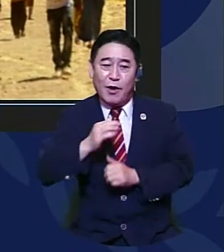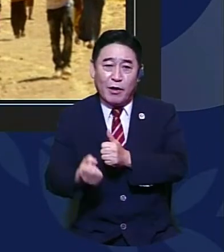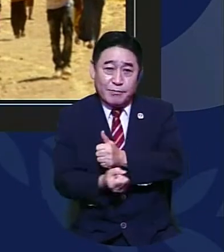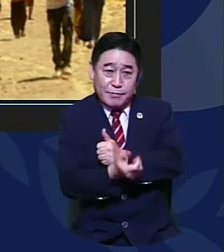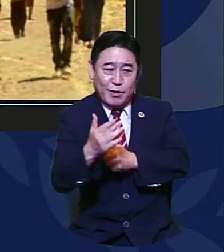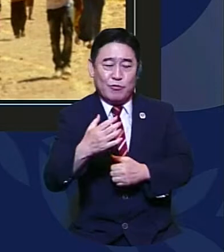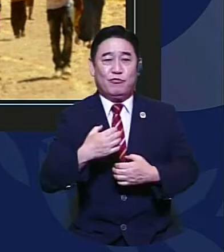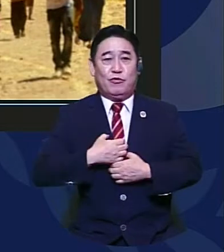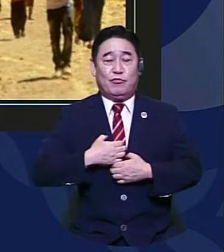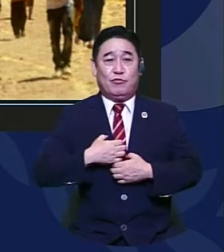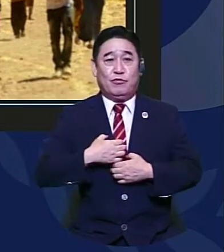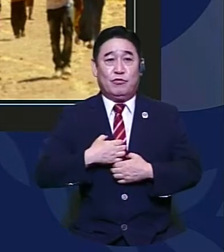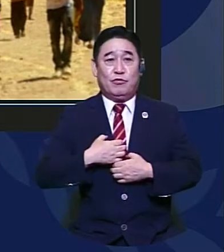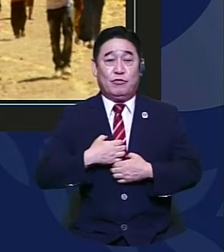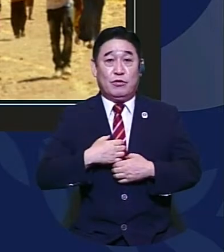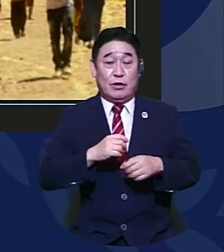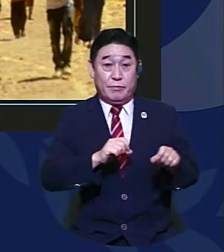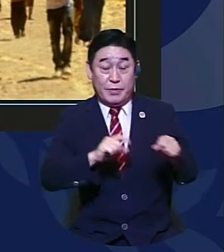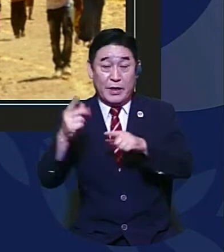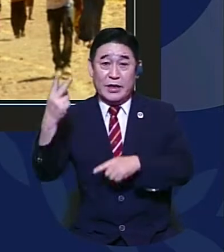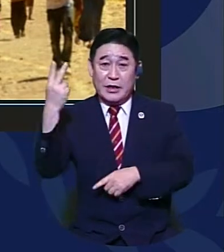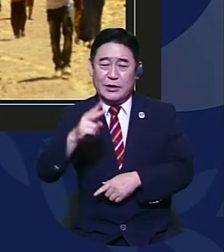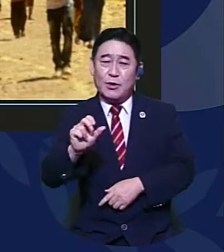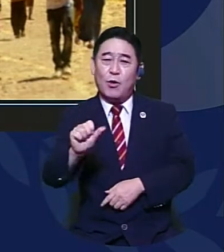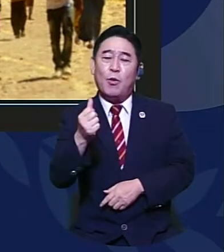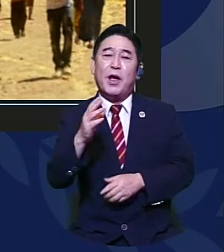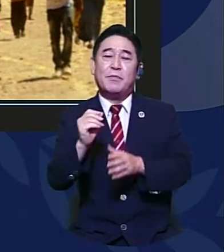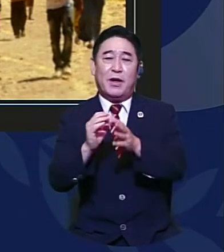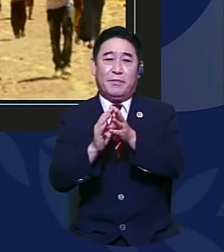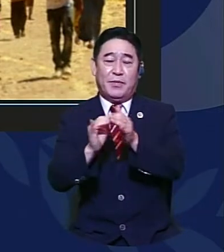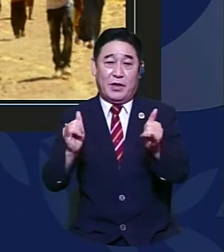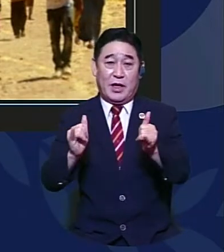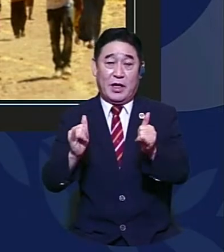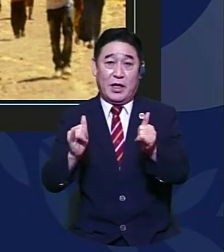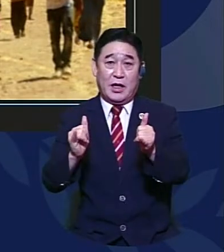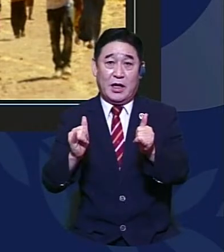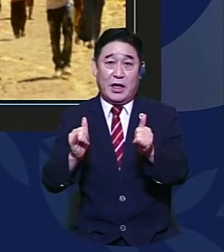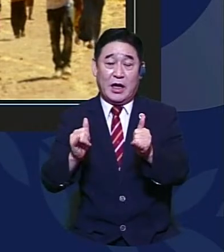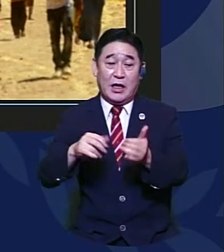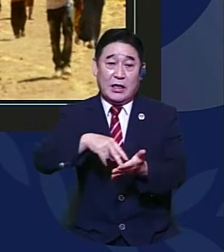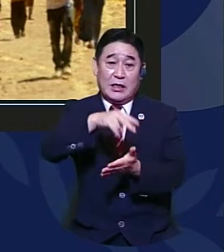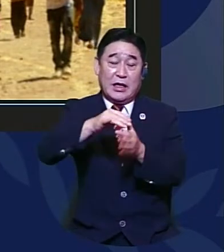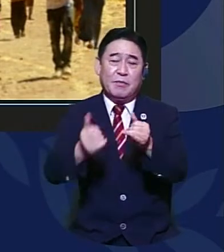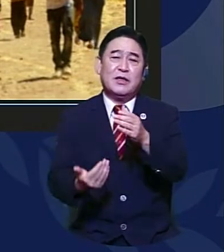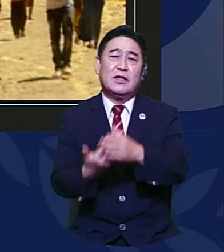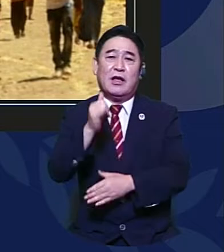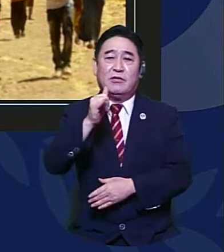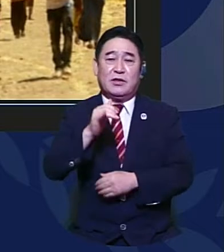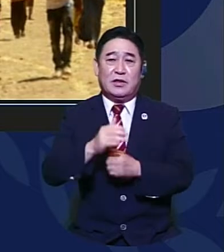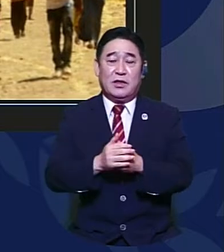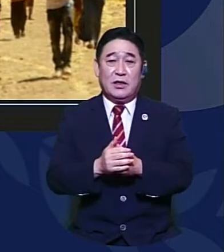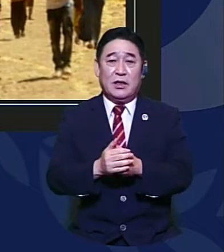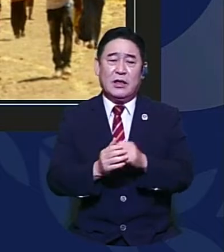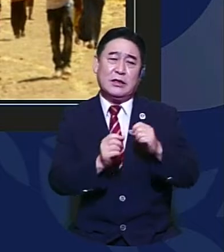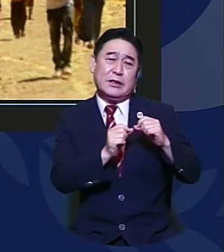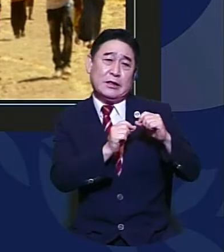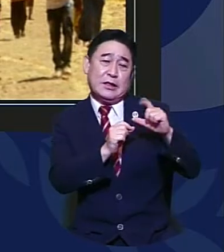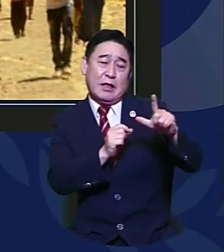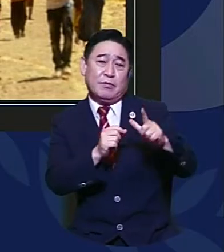as 25 million climate refugees every year, most of them affected by